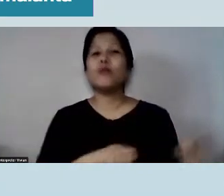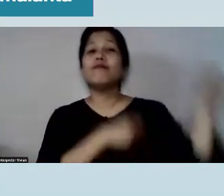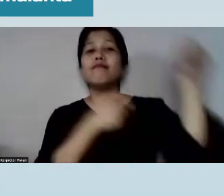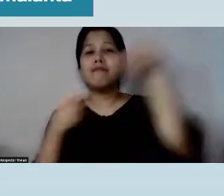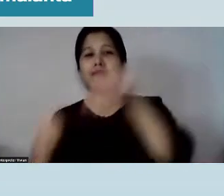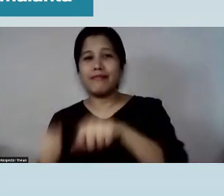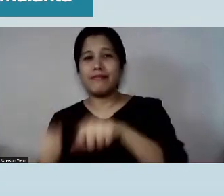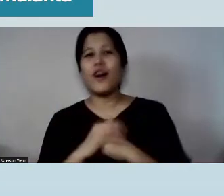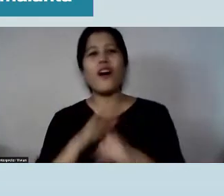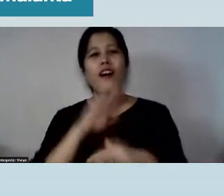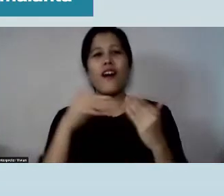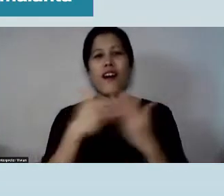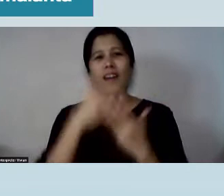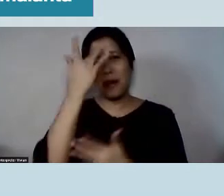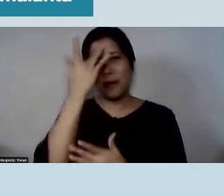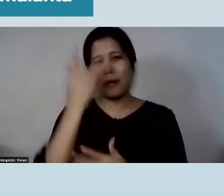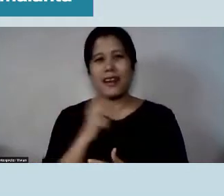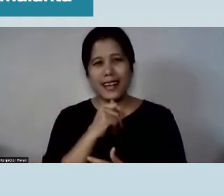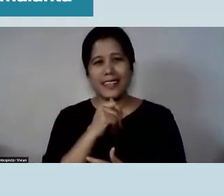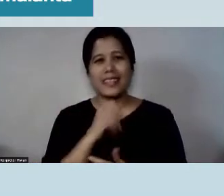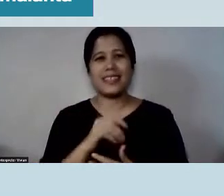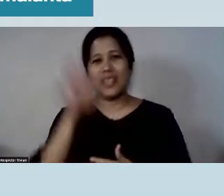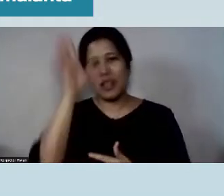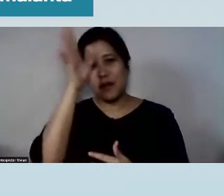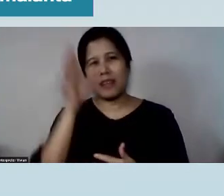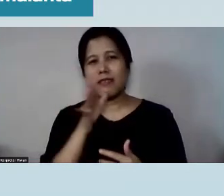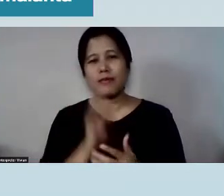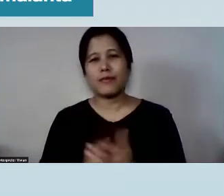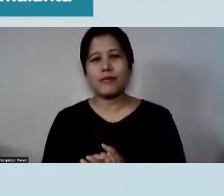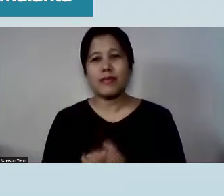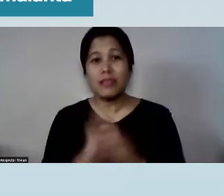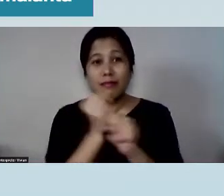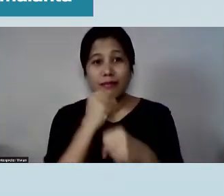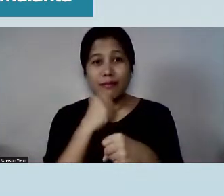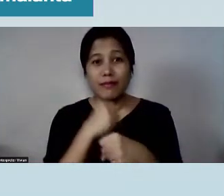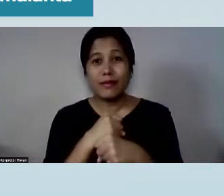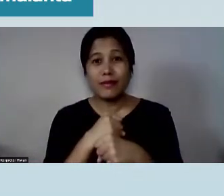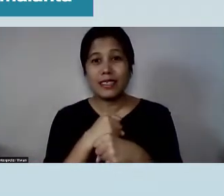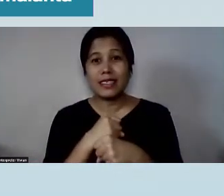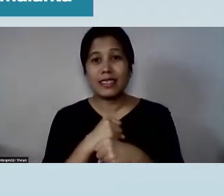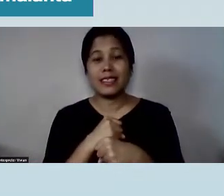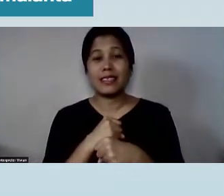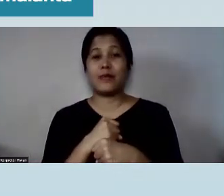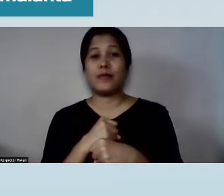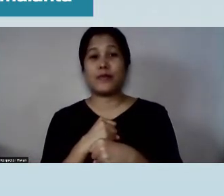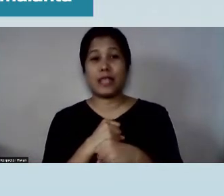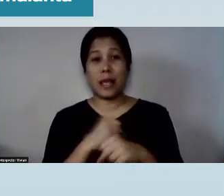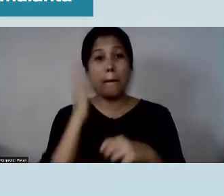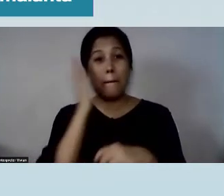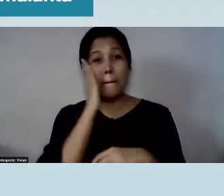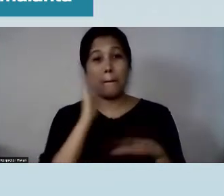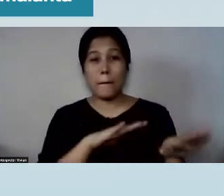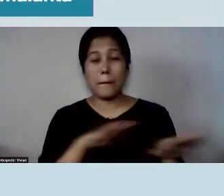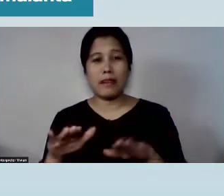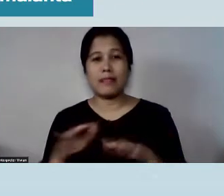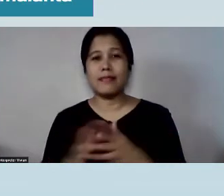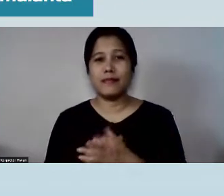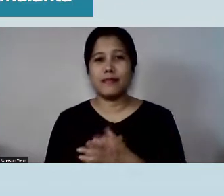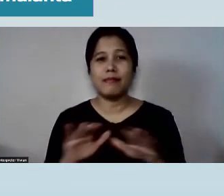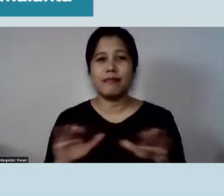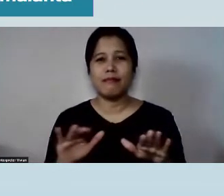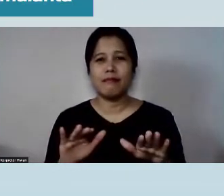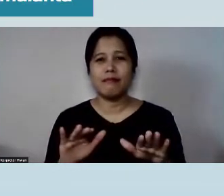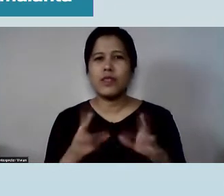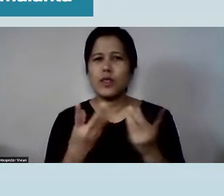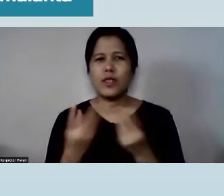to all parents. Fixing the bed is not a household chore. It's the duty. Okay? Now, parents will find it easier to do